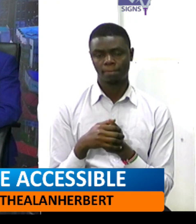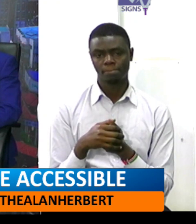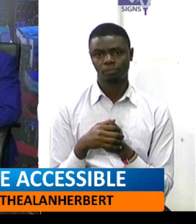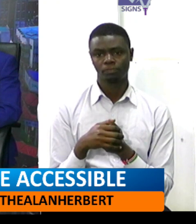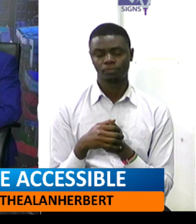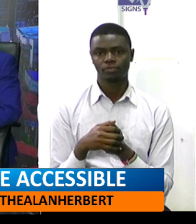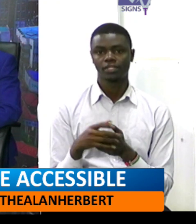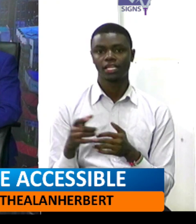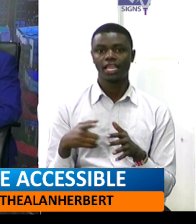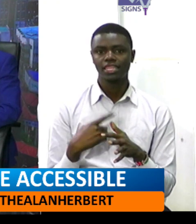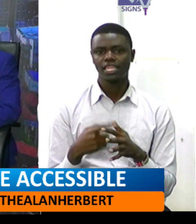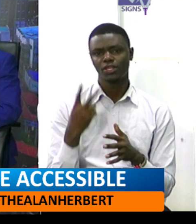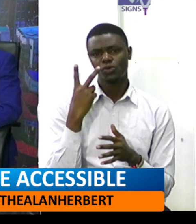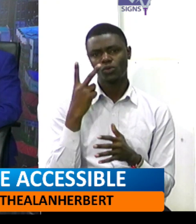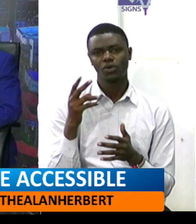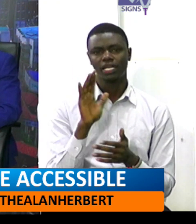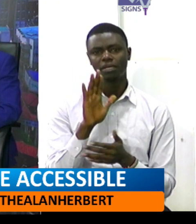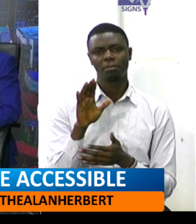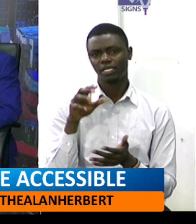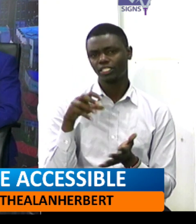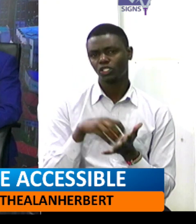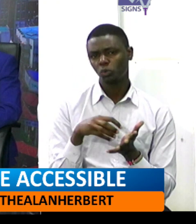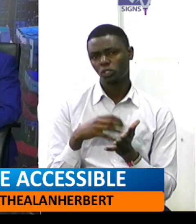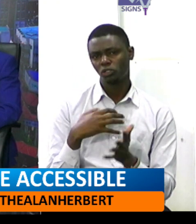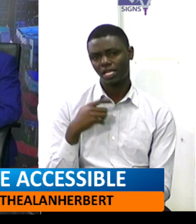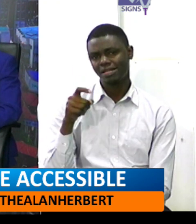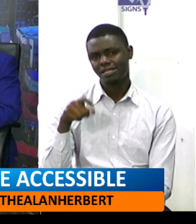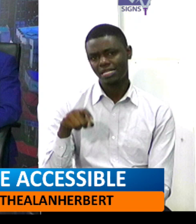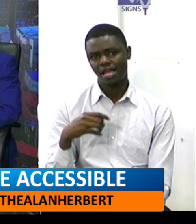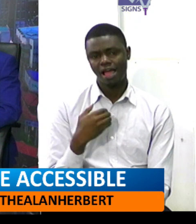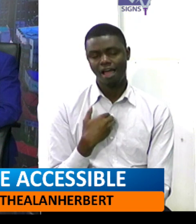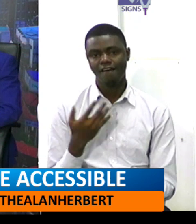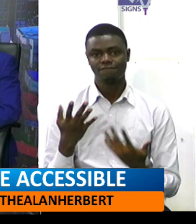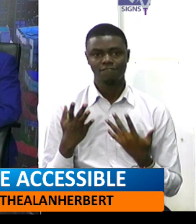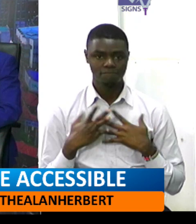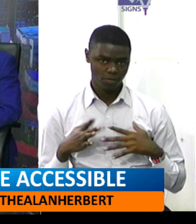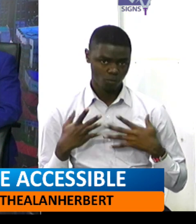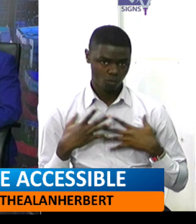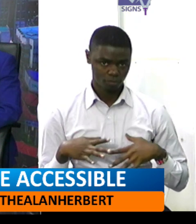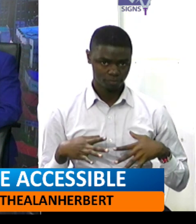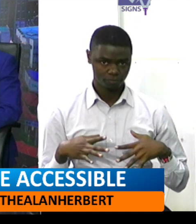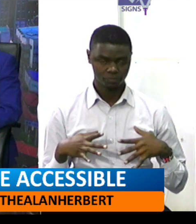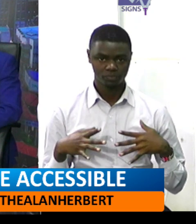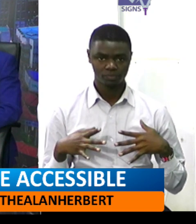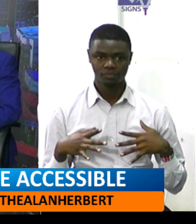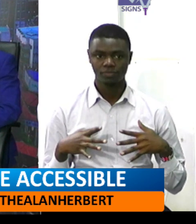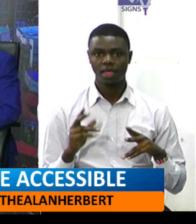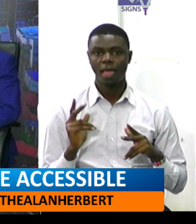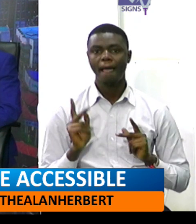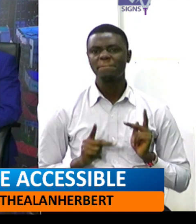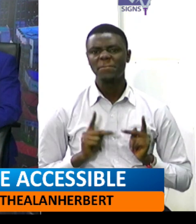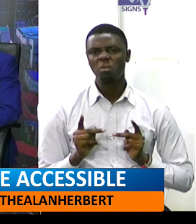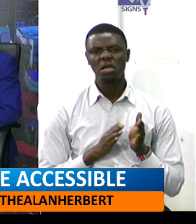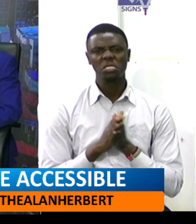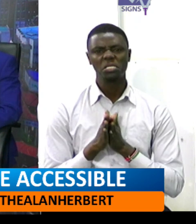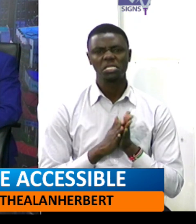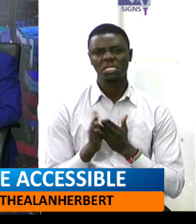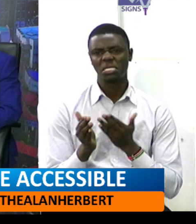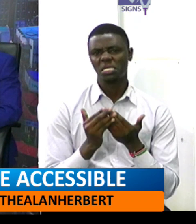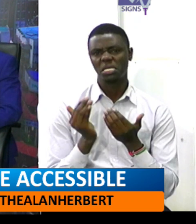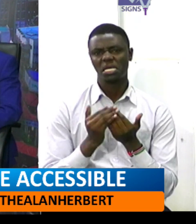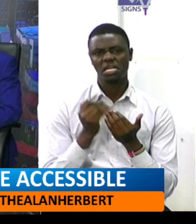Then you look at your circumstances and your needs. There are people who may not be interested in taking care